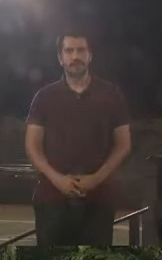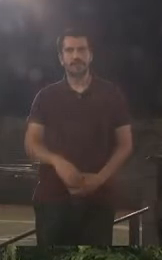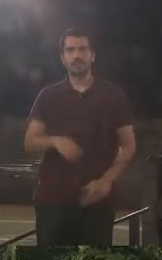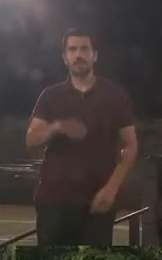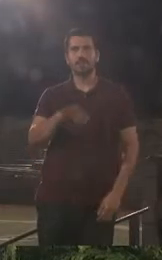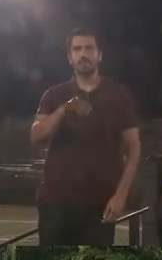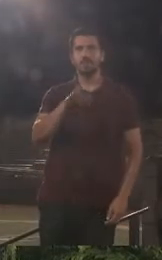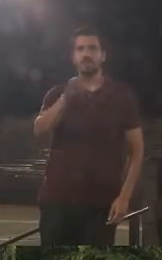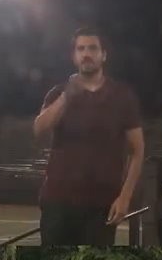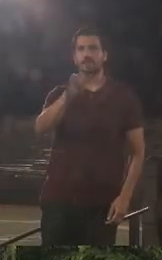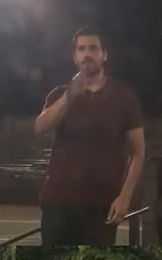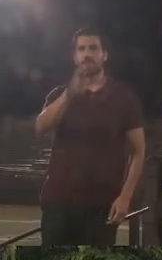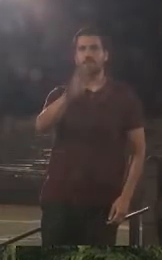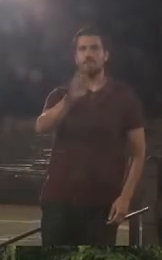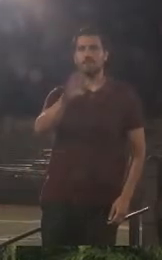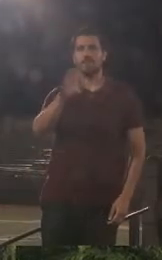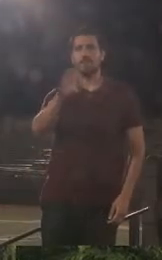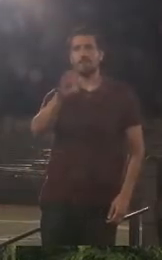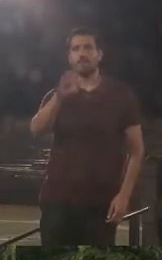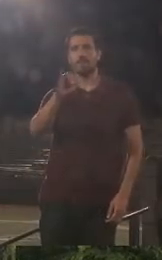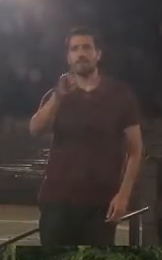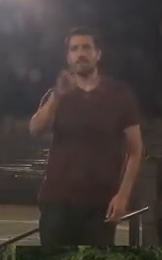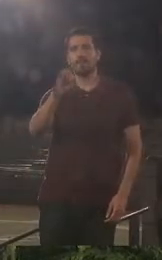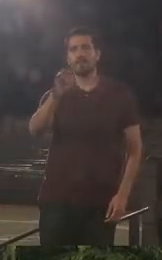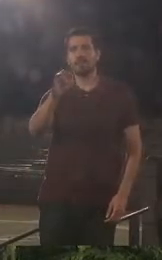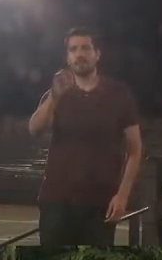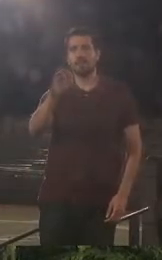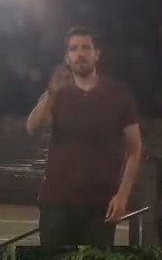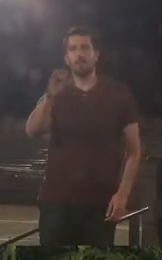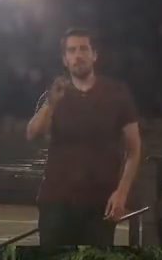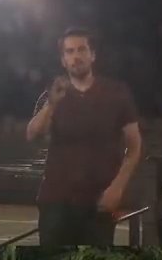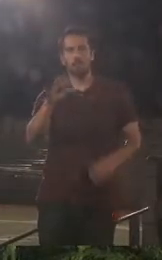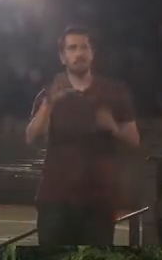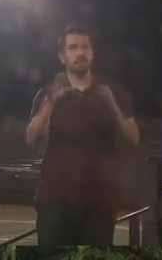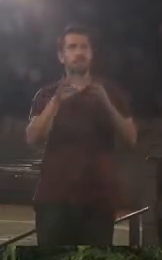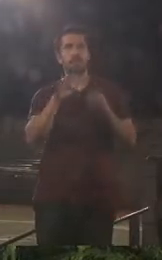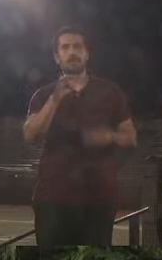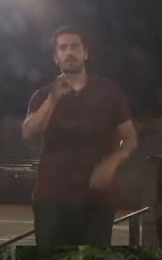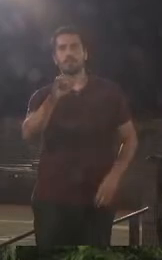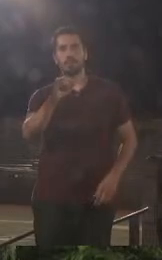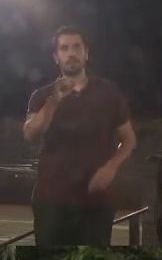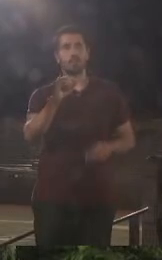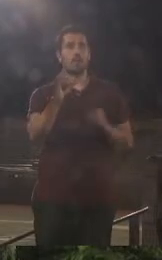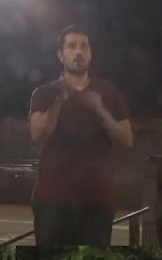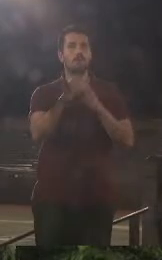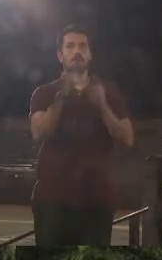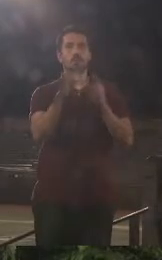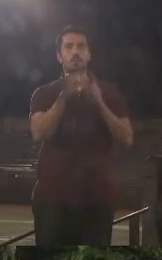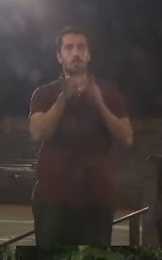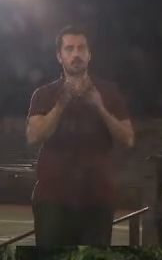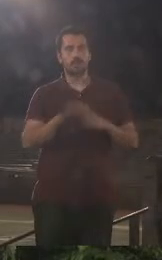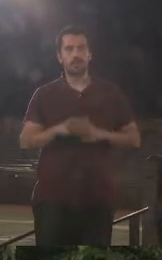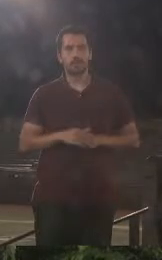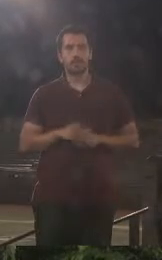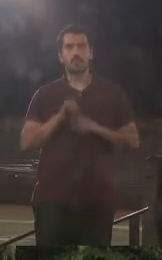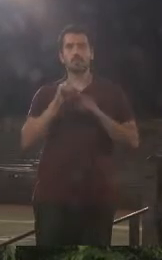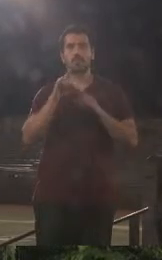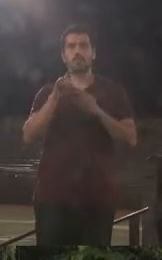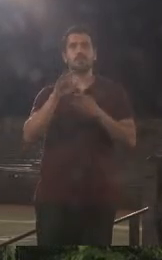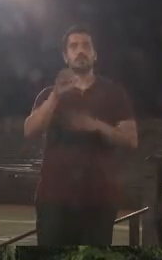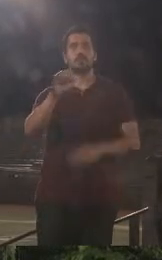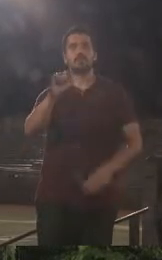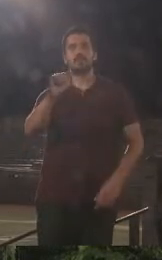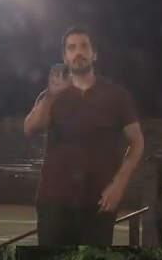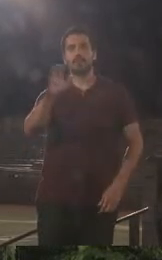Azalea Marie Elizardo earned certification in Microsoft Office Specialist Word and will be attending the University of Texas at San